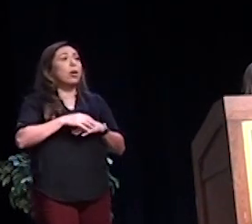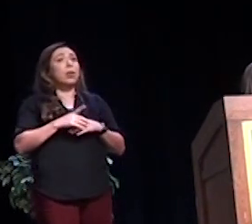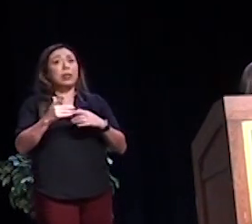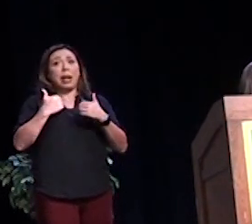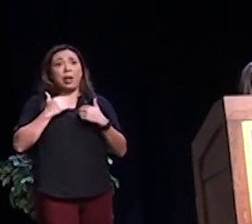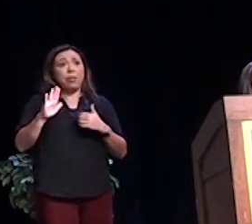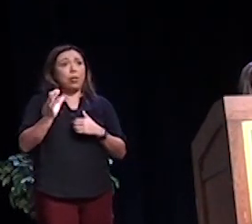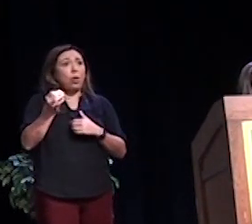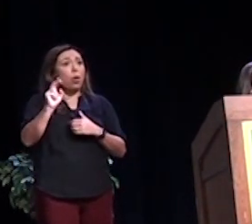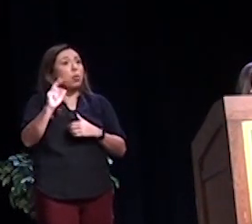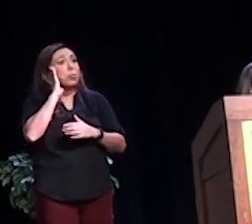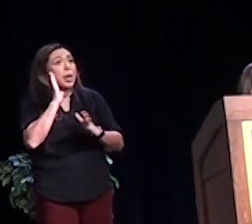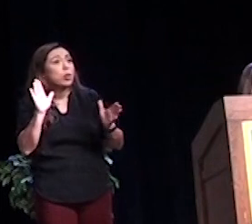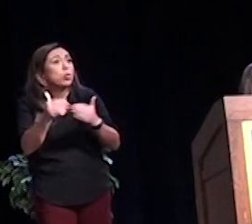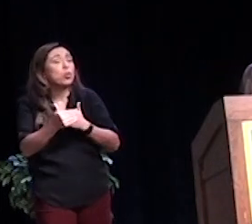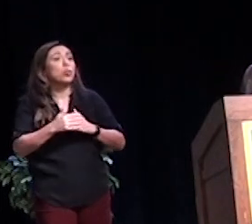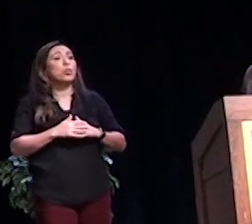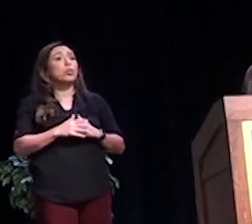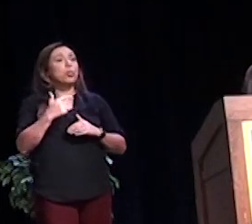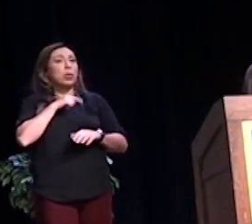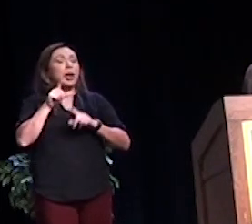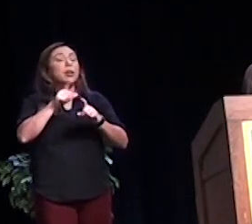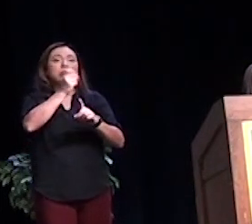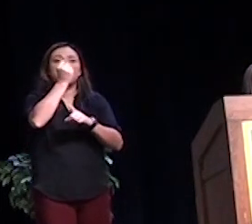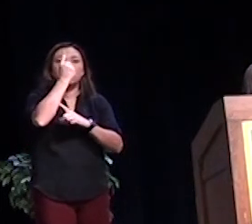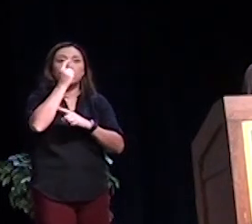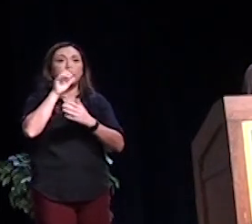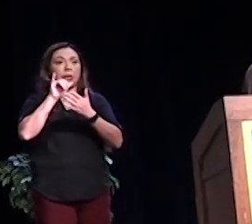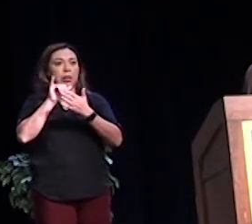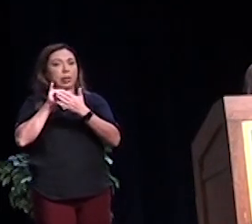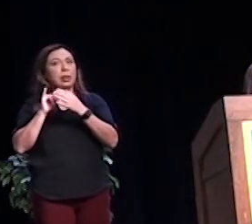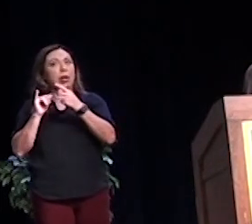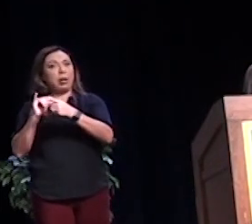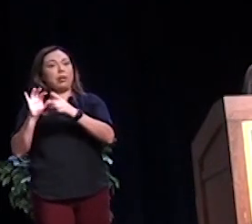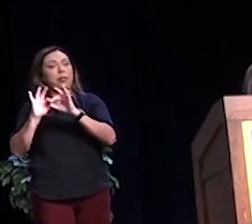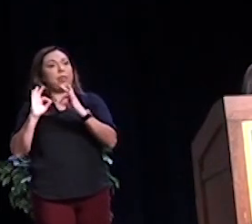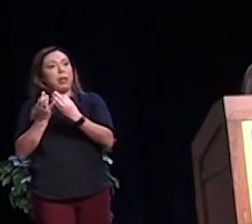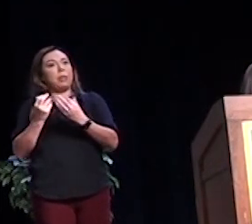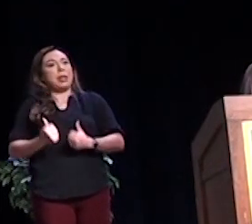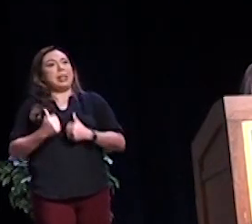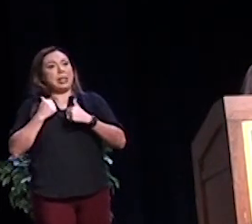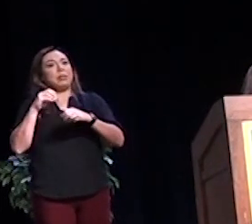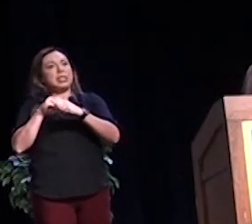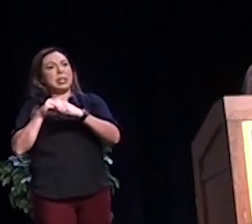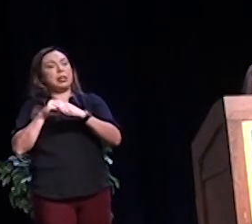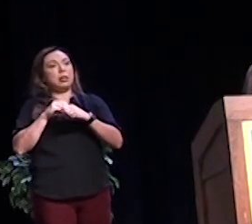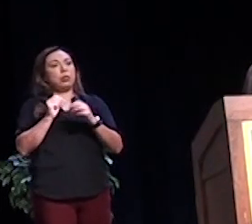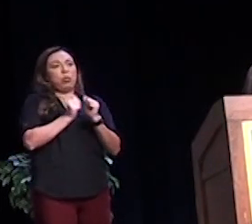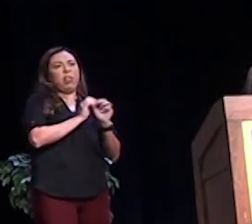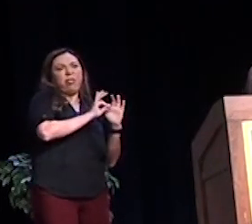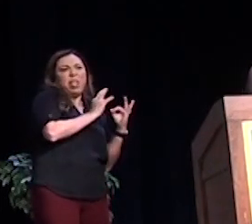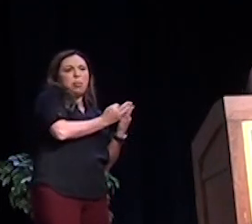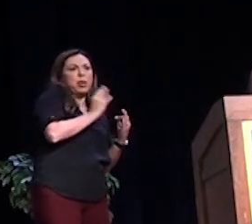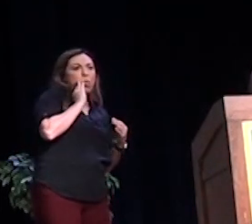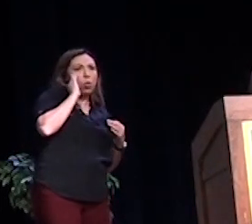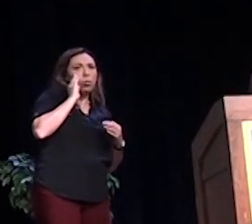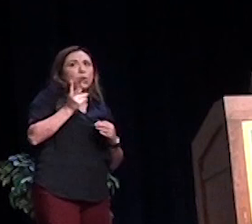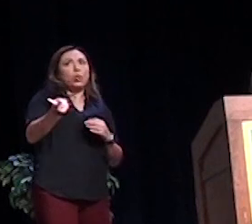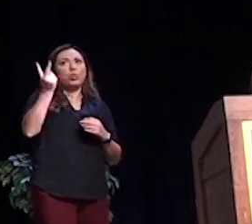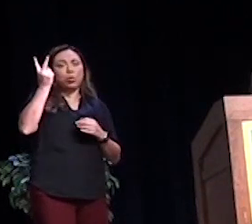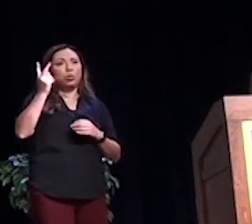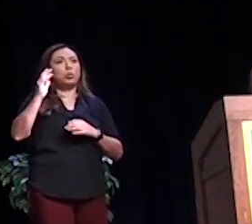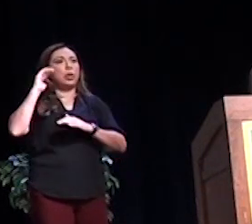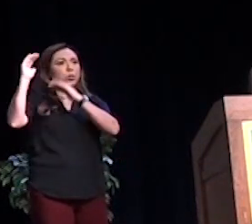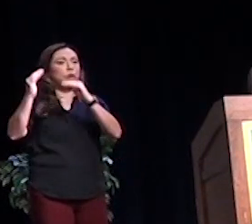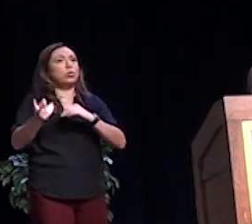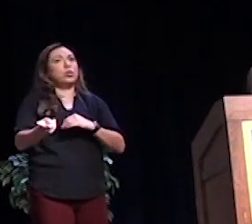having their own room? Just so you know, this family currently lives in a multi-generational home, and this family of 4, 2 adults, 2